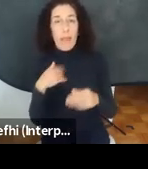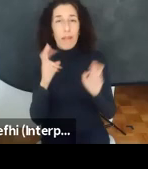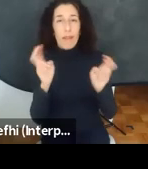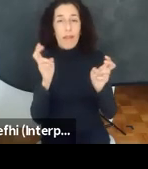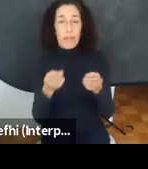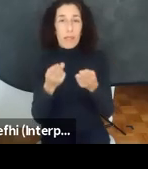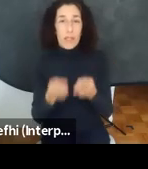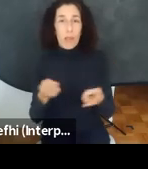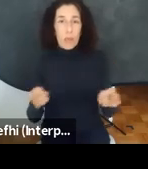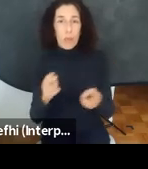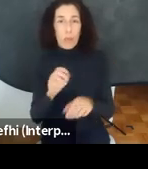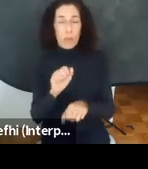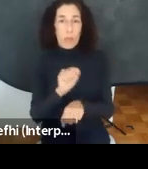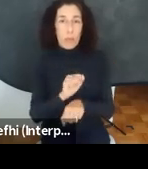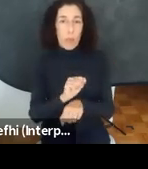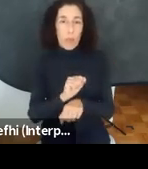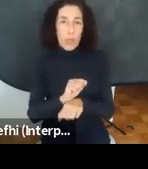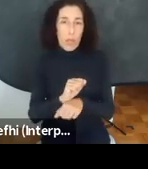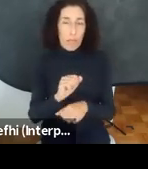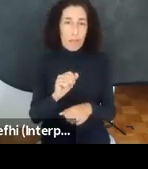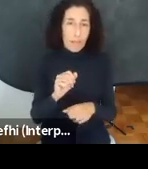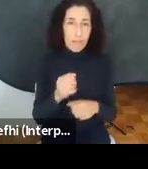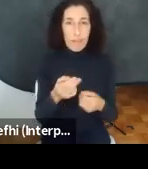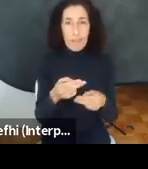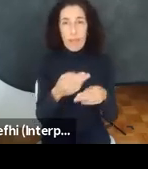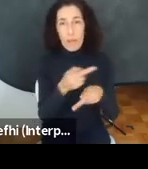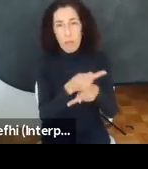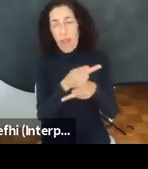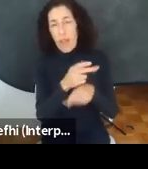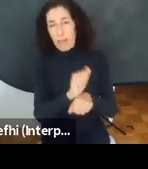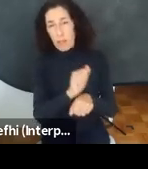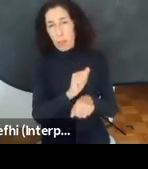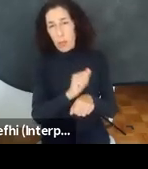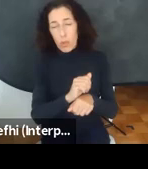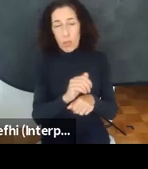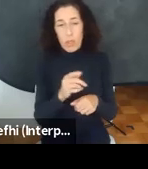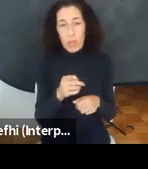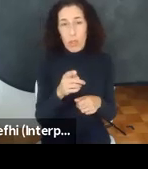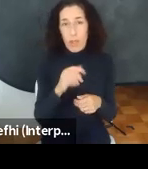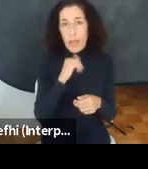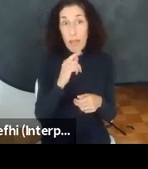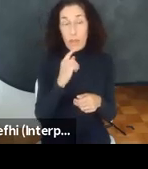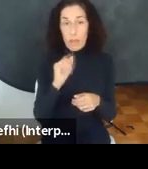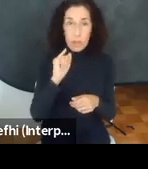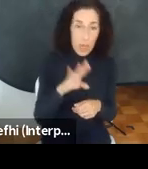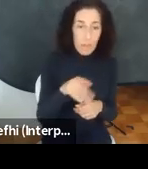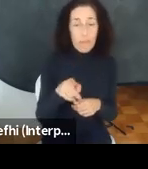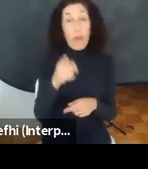working at McDonald's or the Martin Luther King Jr. Library. And then knowing that assistance, if they need it, assistance is there.